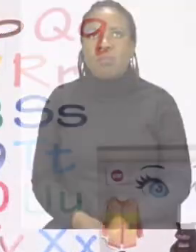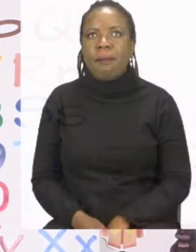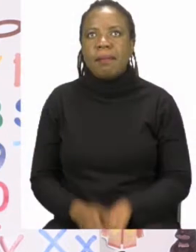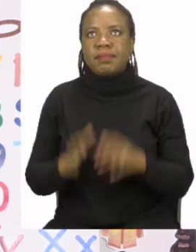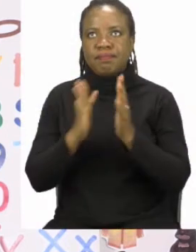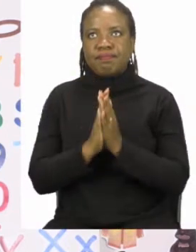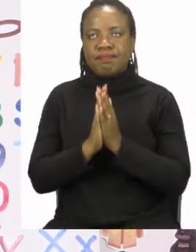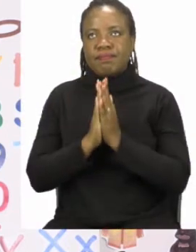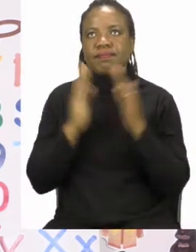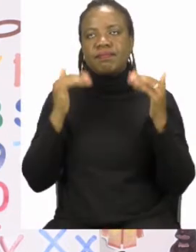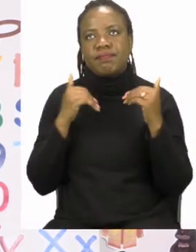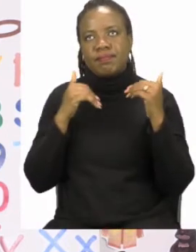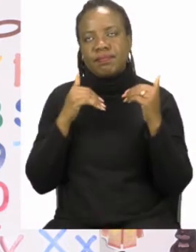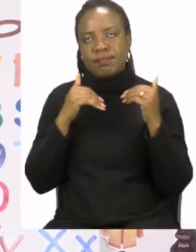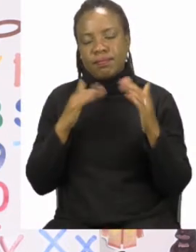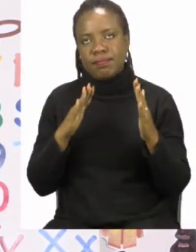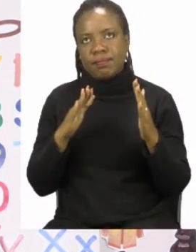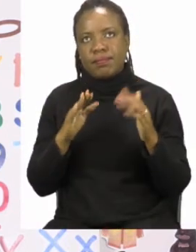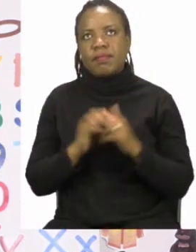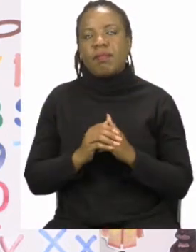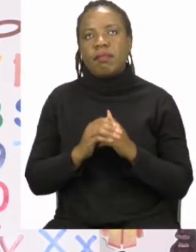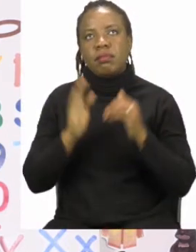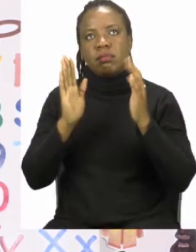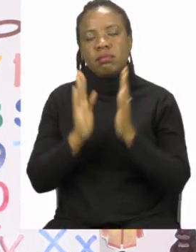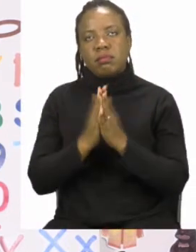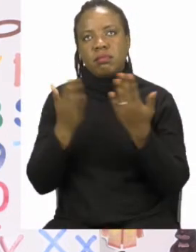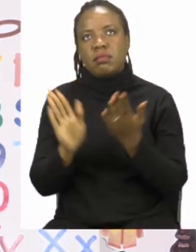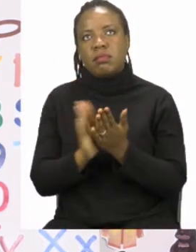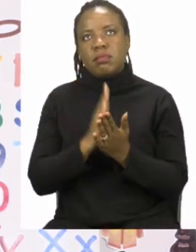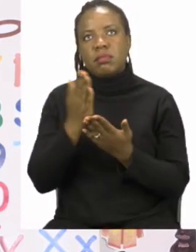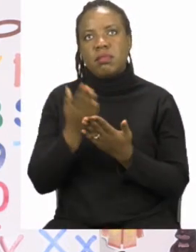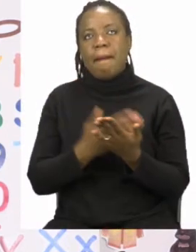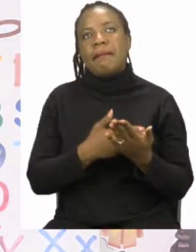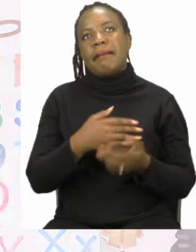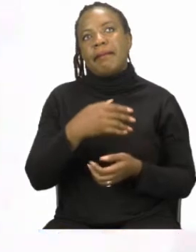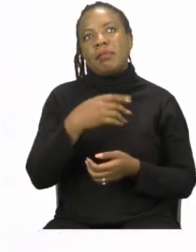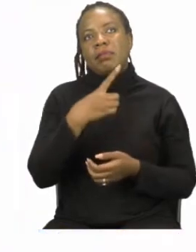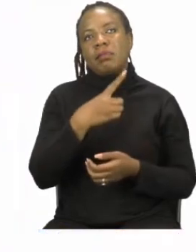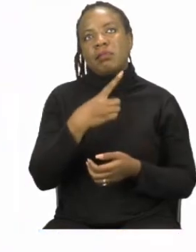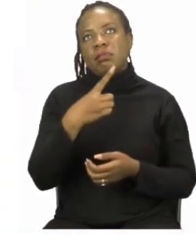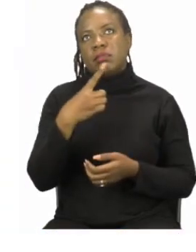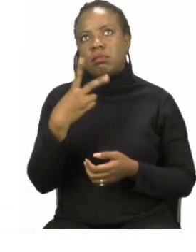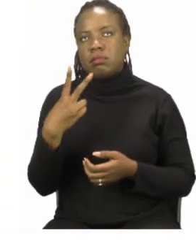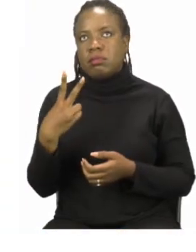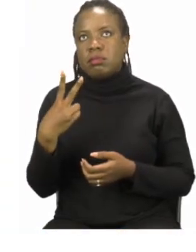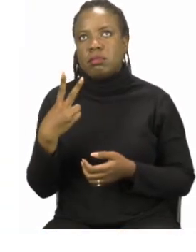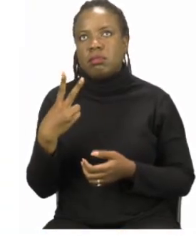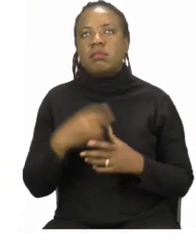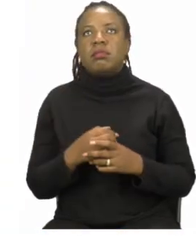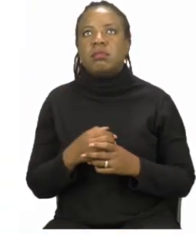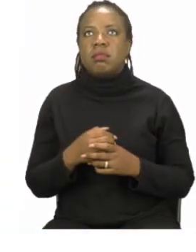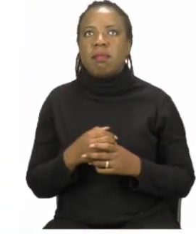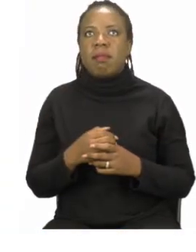To start our lesson today, boys and girls, let us all go to page 12. On page 12, we are going